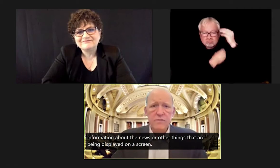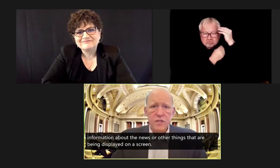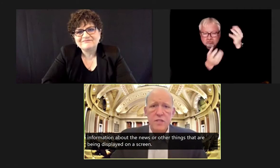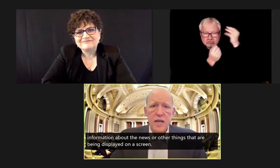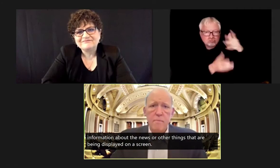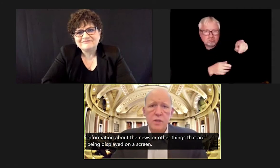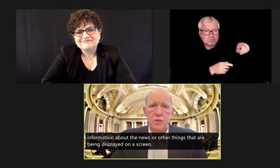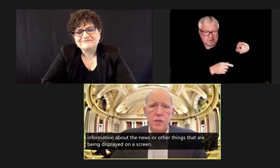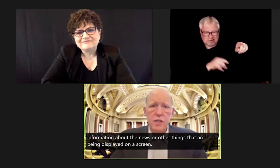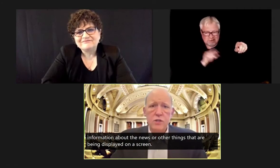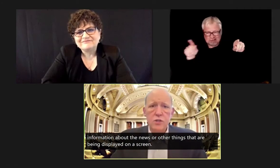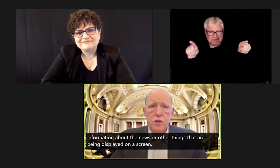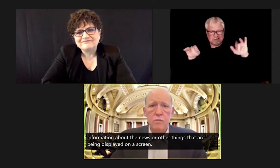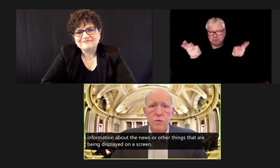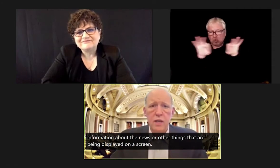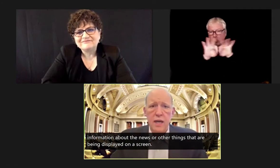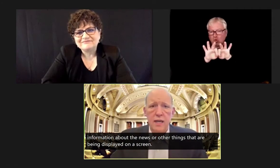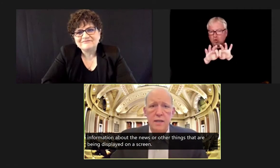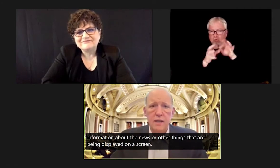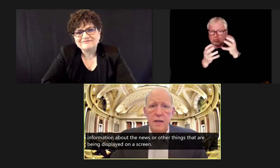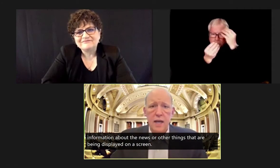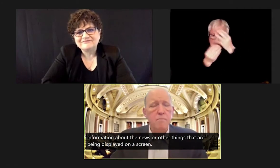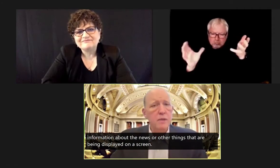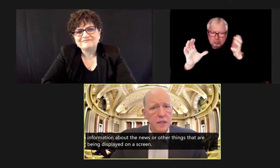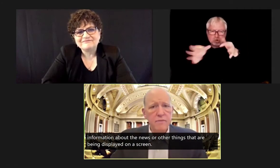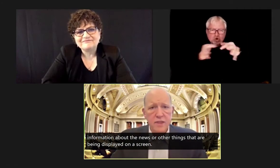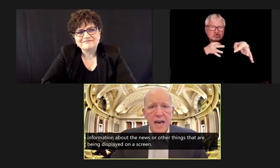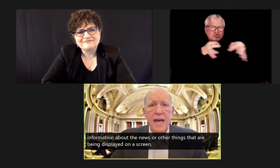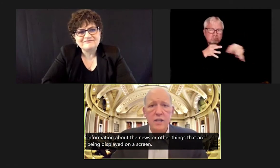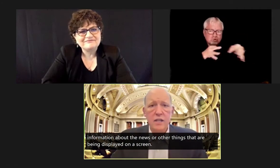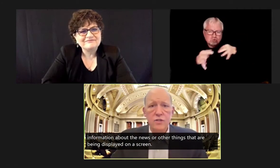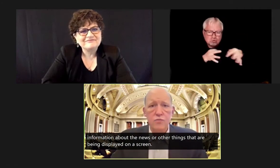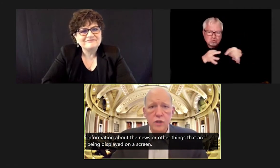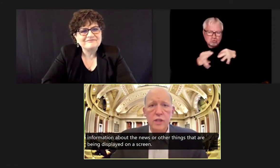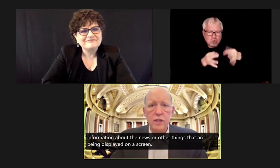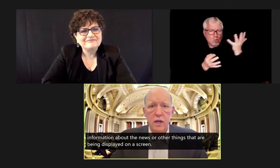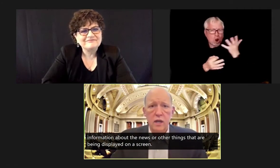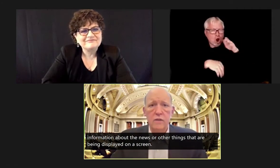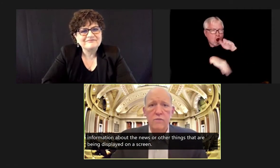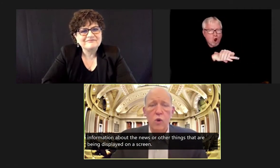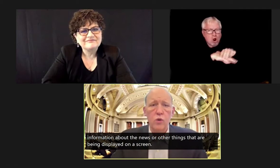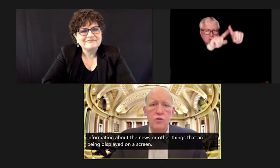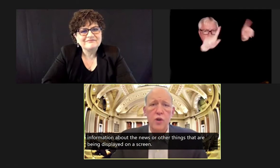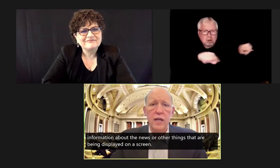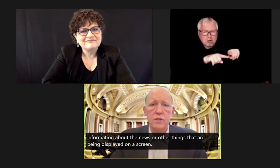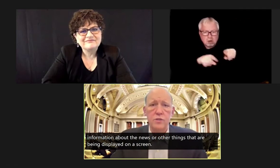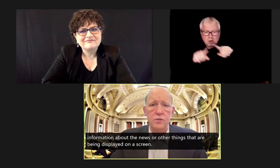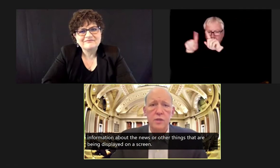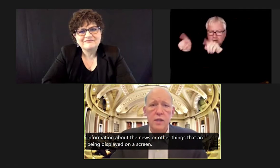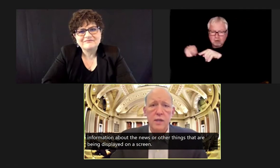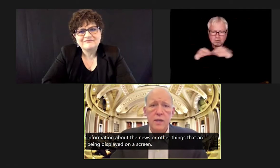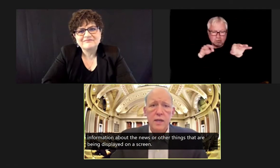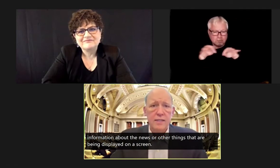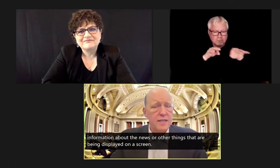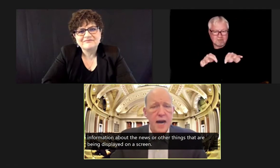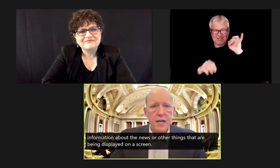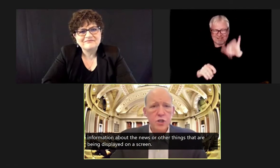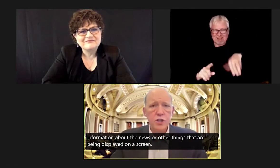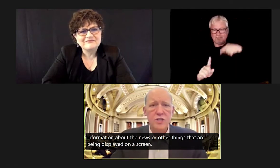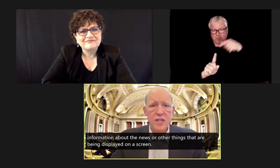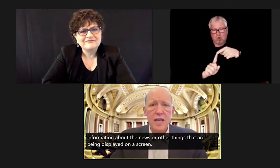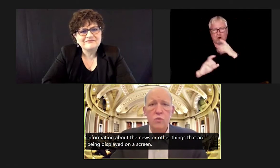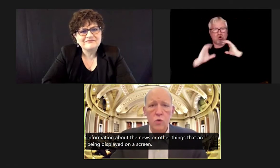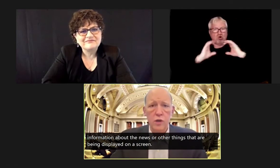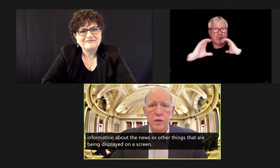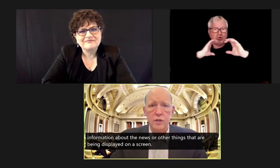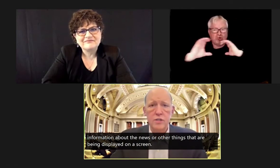That gives us the opportunity to communicate. And I believe that is really the heart of what we're trying to do. It's not